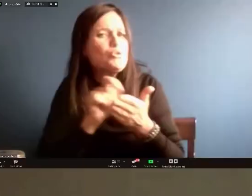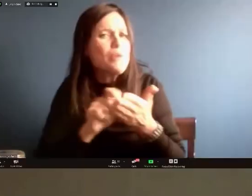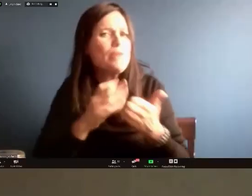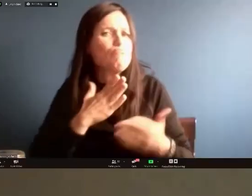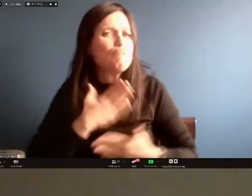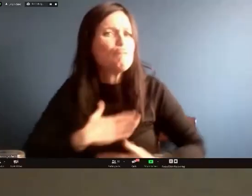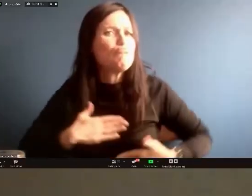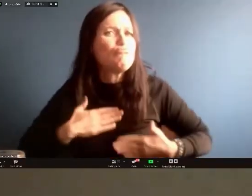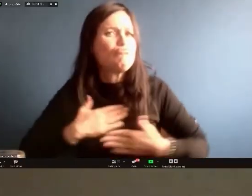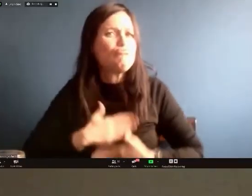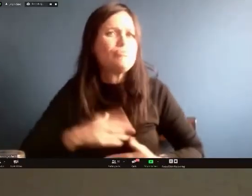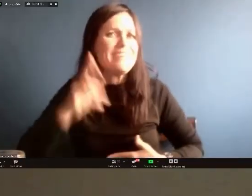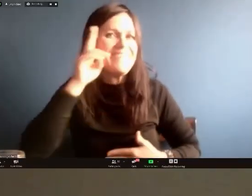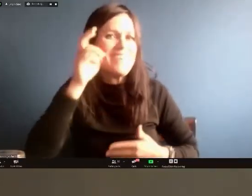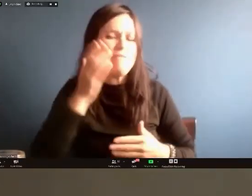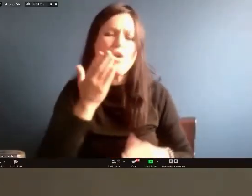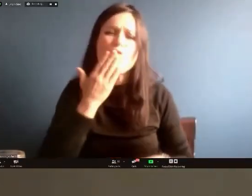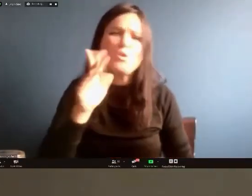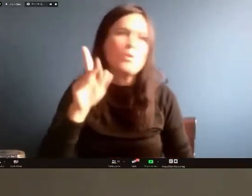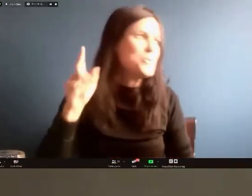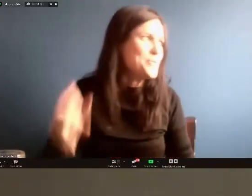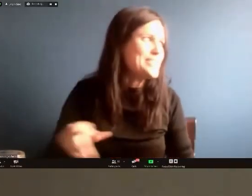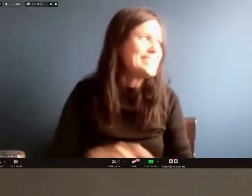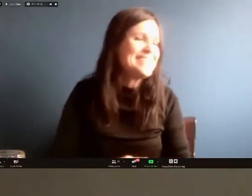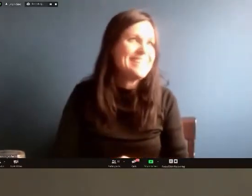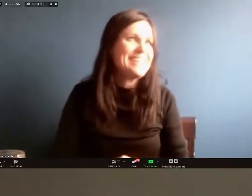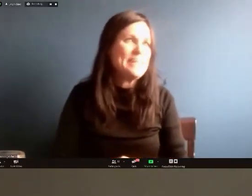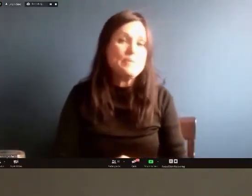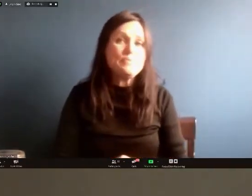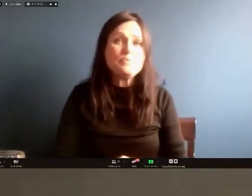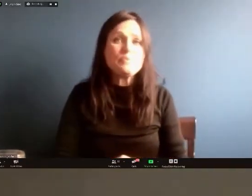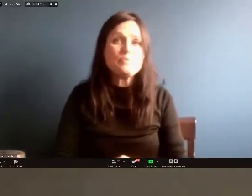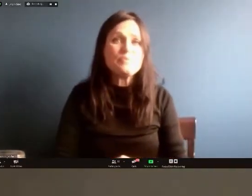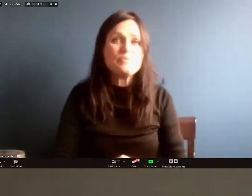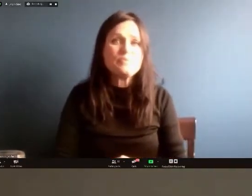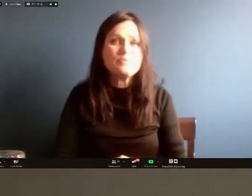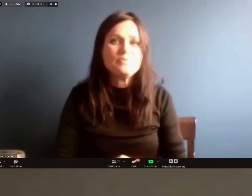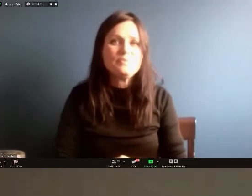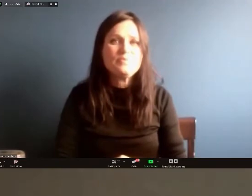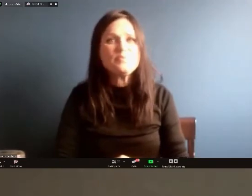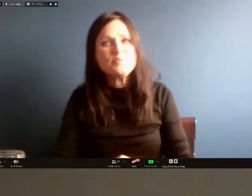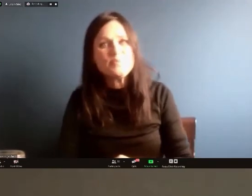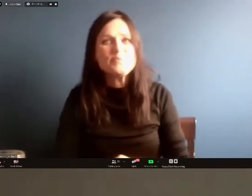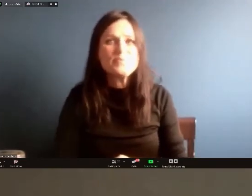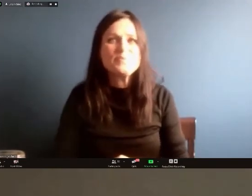that's a great question. I mean,